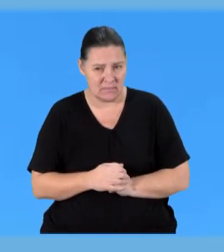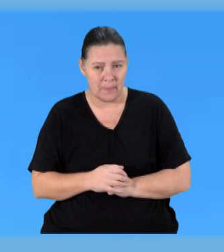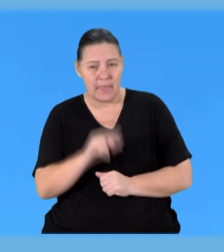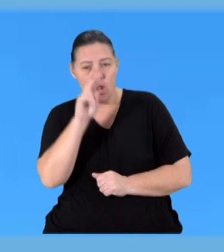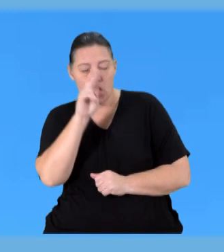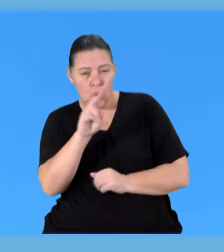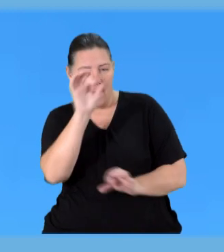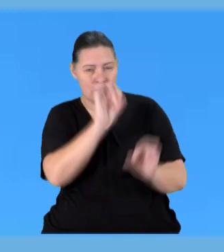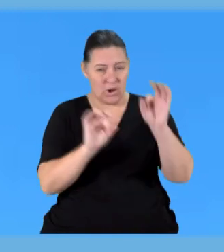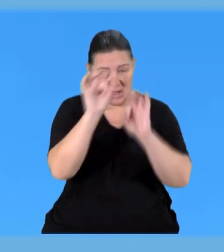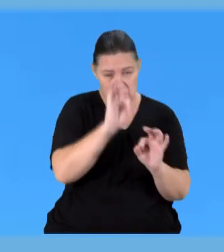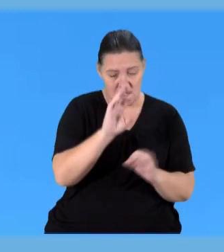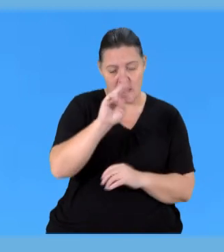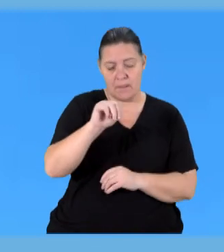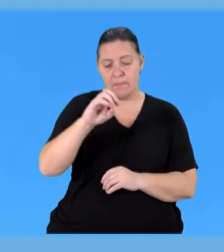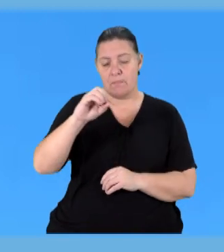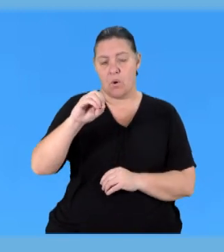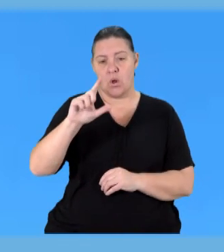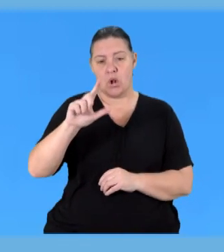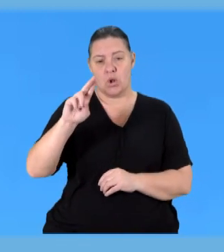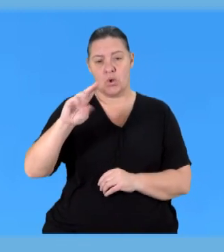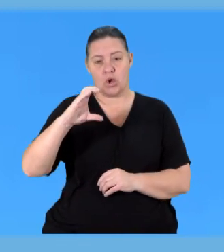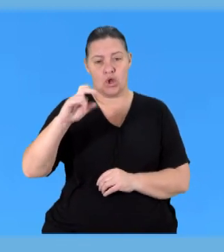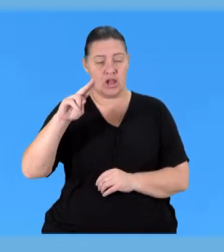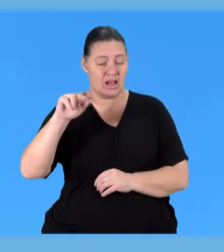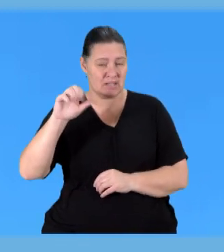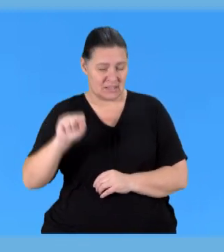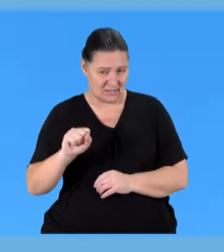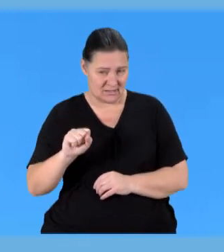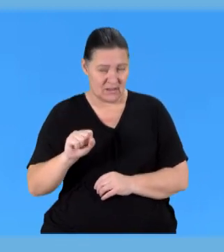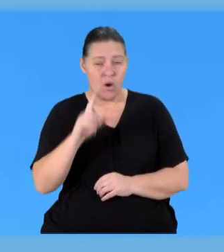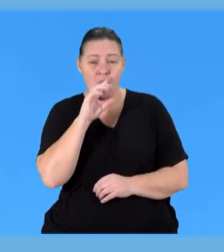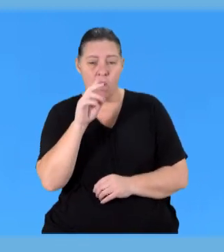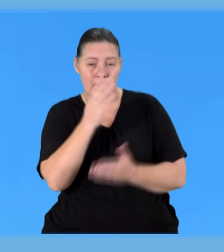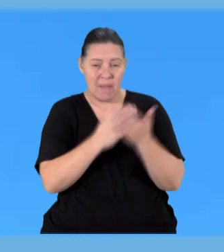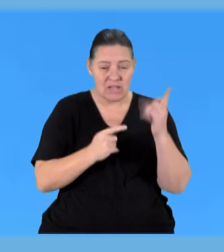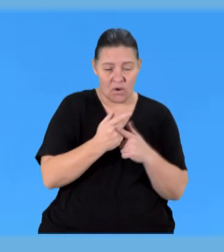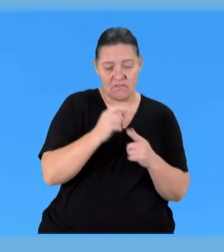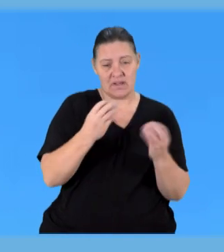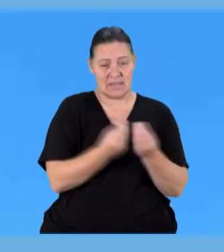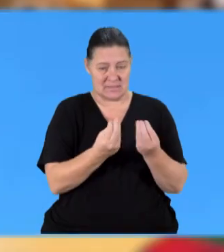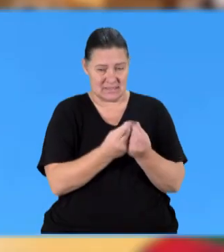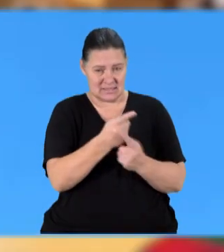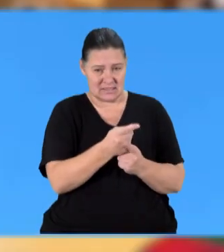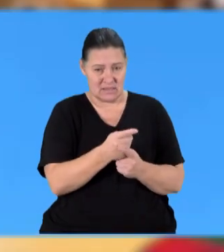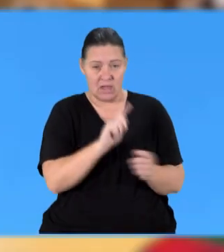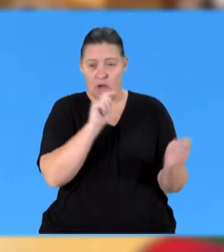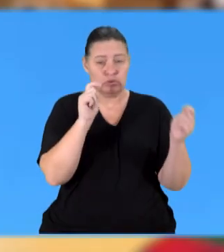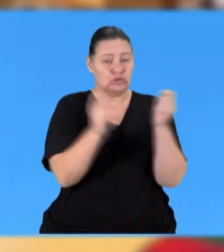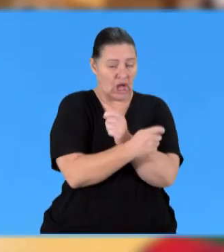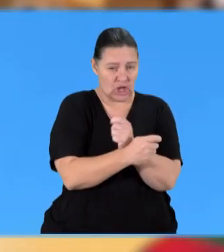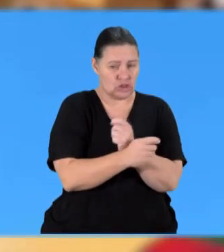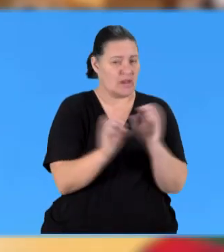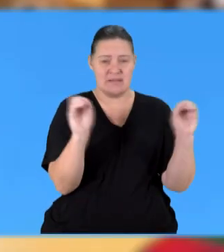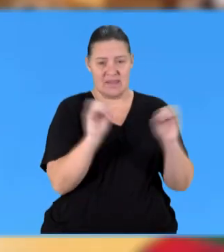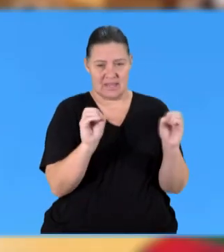at the molecules, or referred to as the particles of a substance, which do not change their composition. Because once they change their